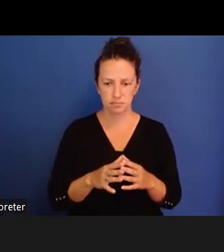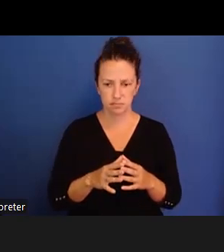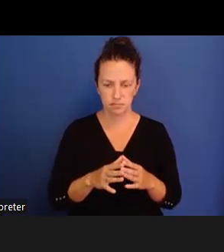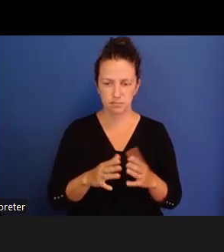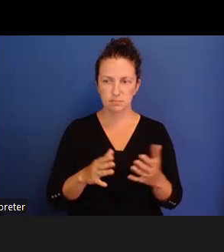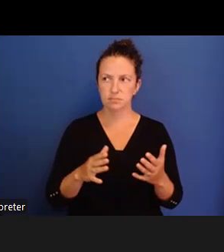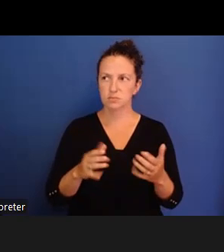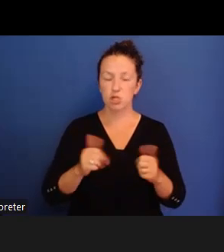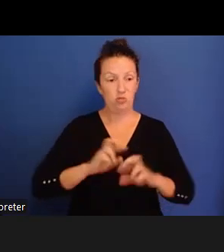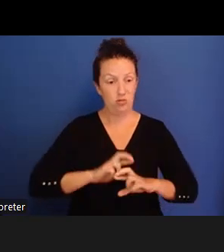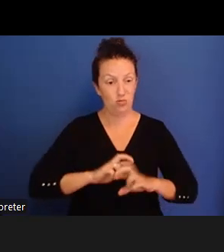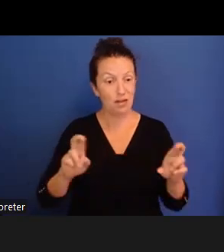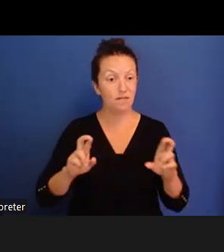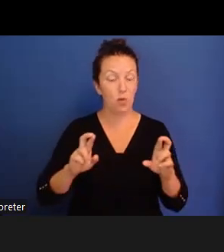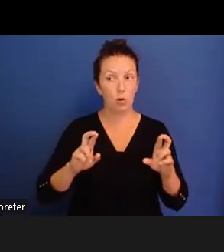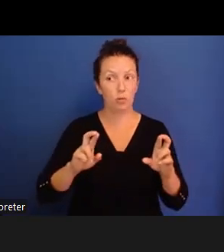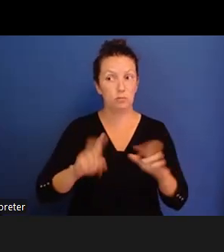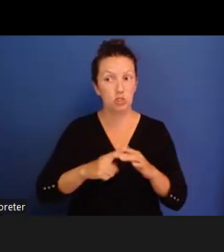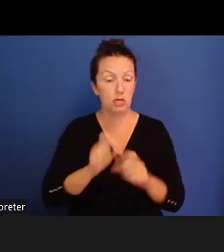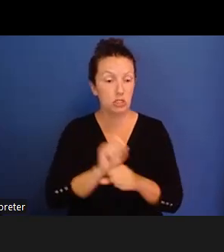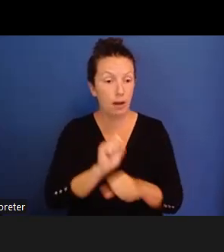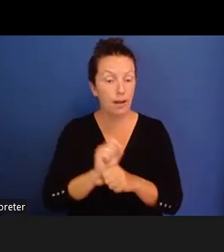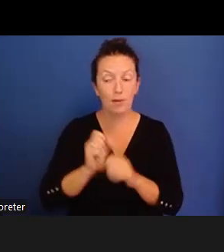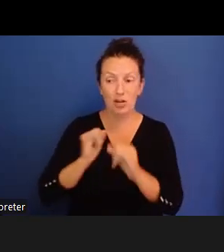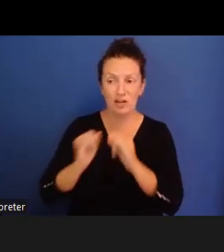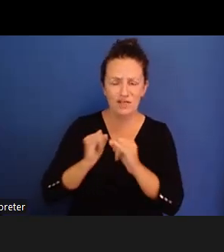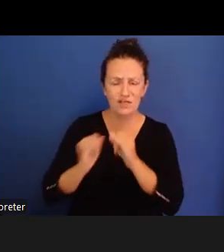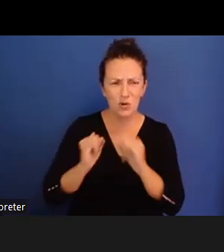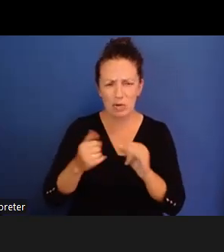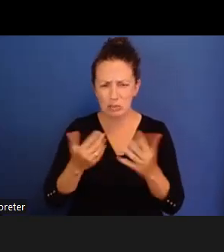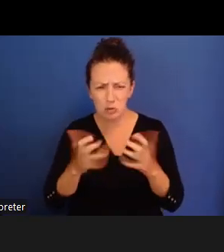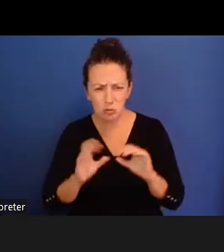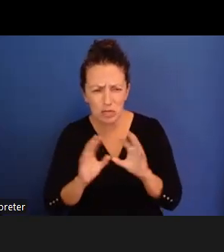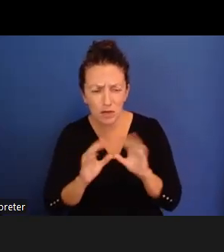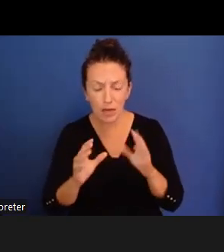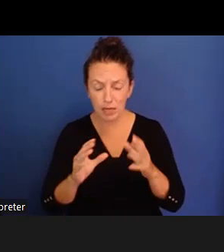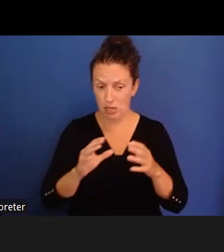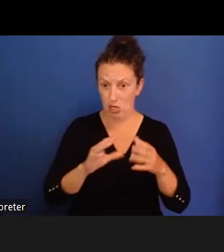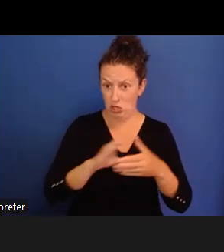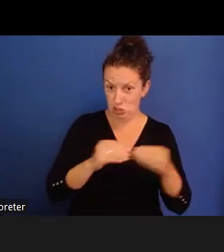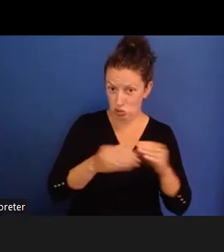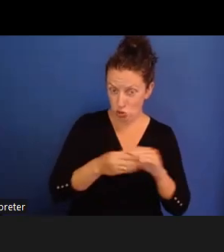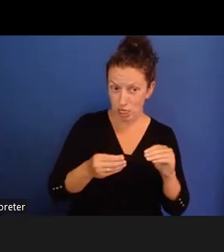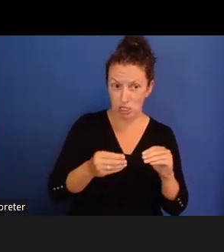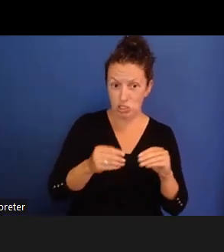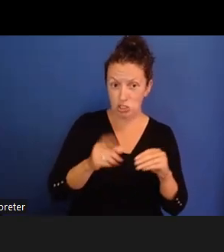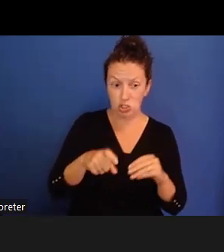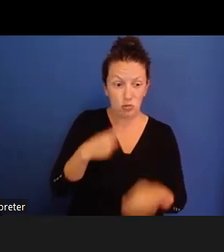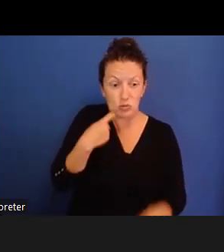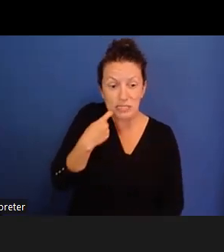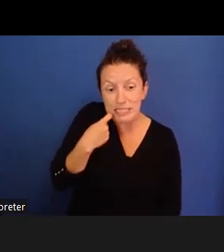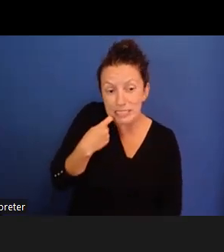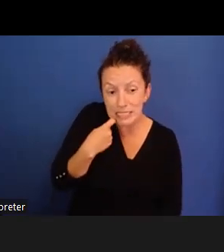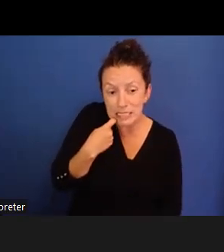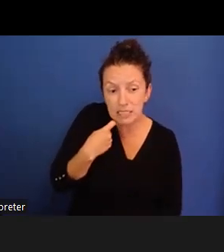or interviews. Would I be right in saying you kind of want the story to be something you've done recently,